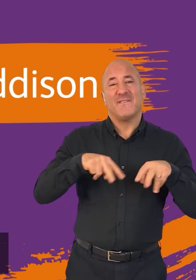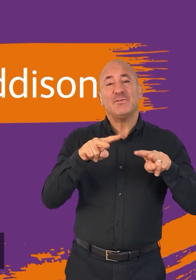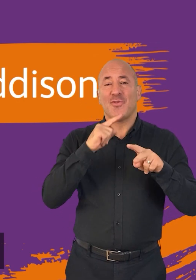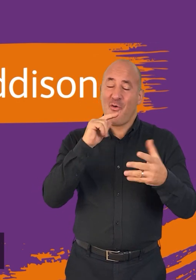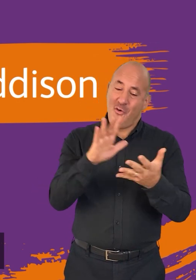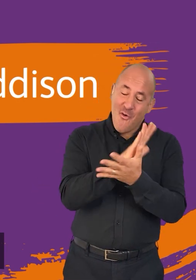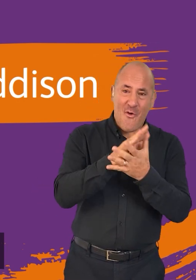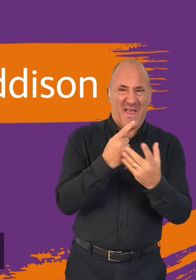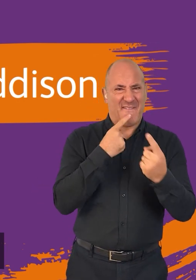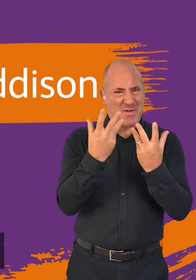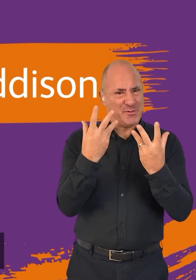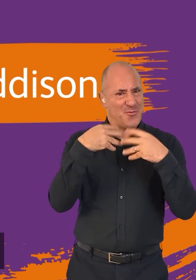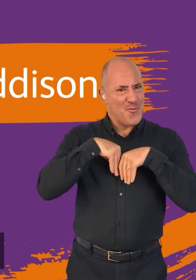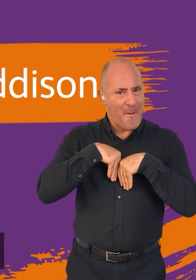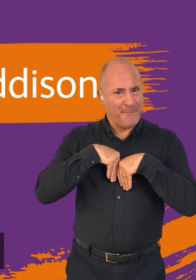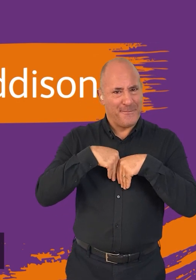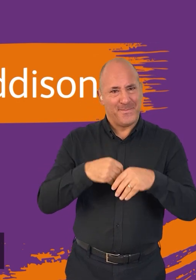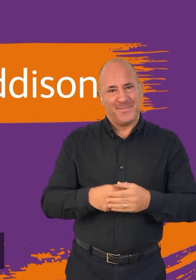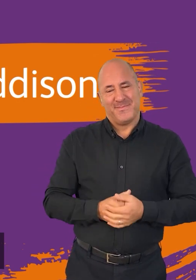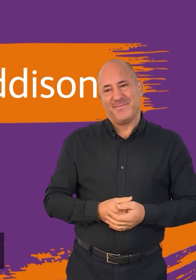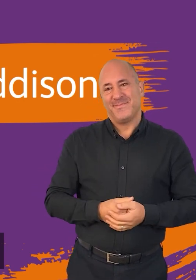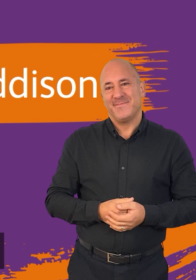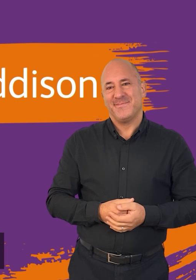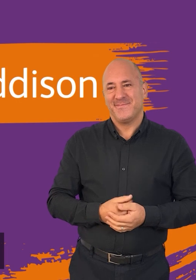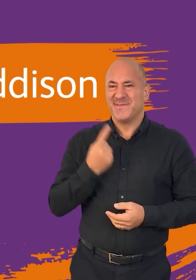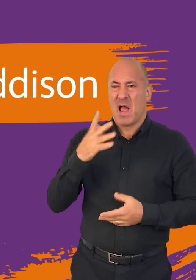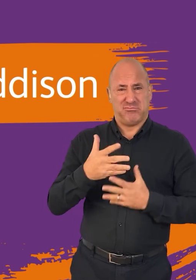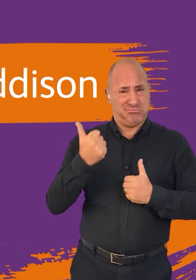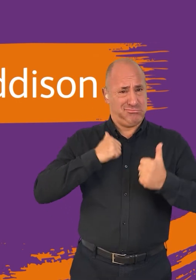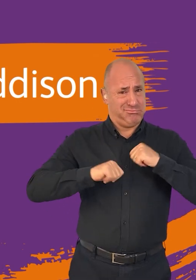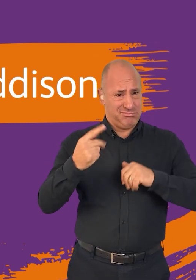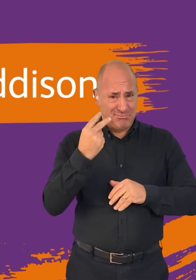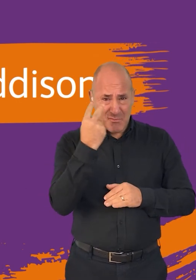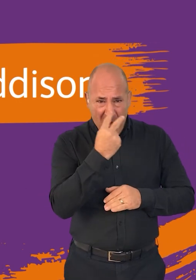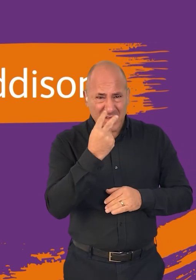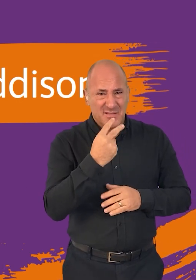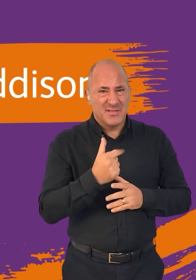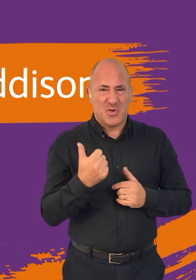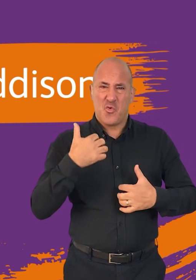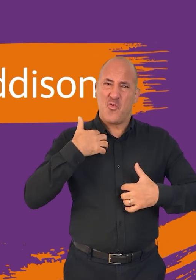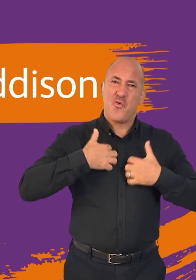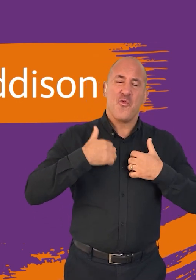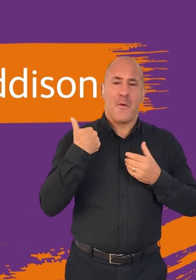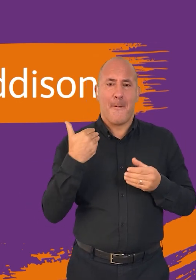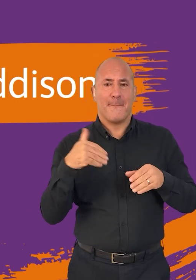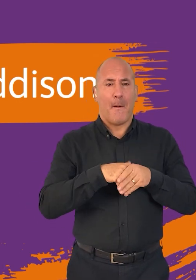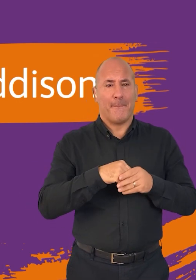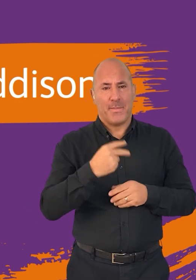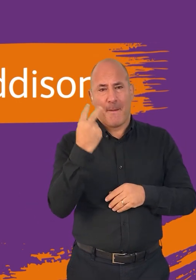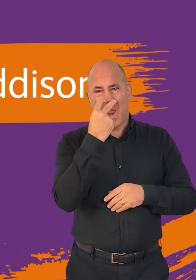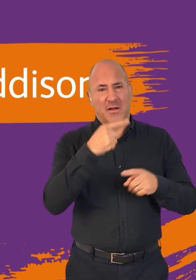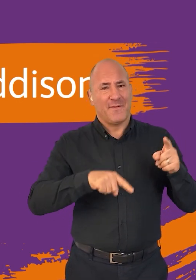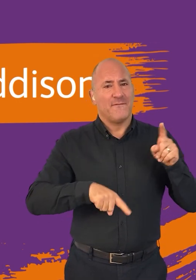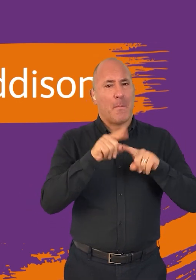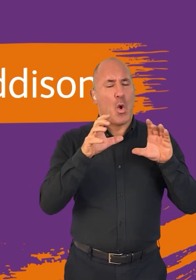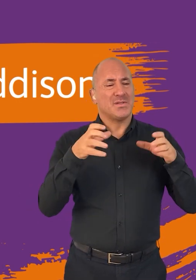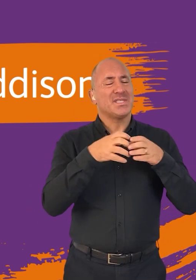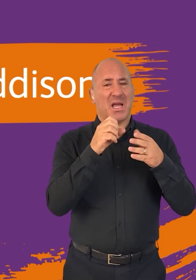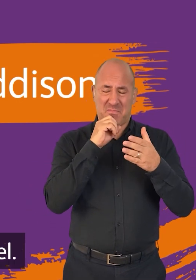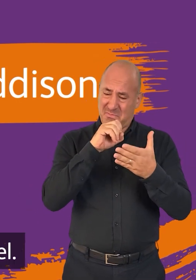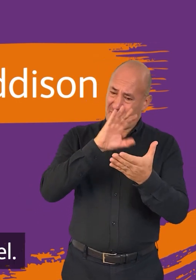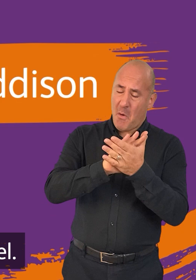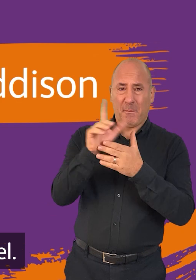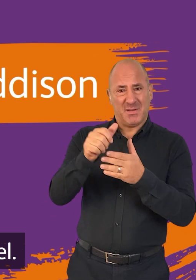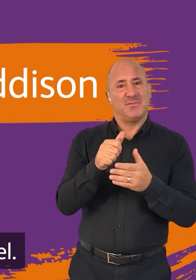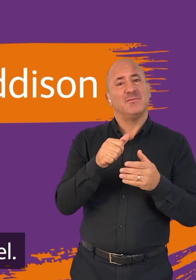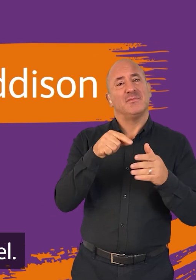life. His videos are both fun and informative. Toby is proud of his blindness and shares his enthusiasm for being